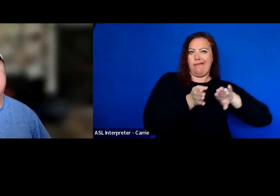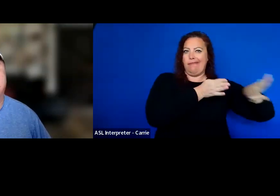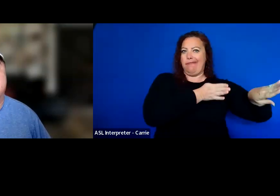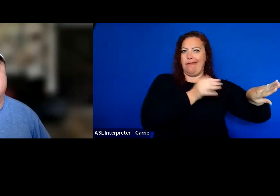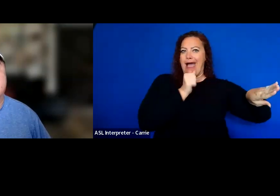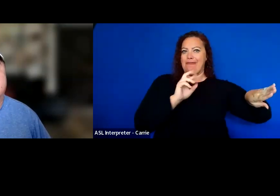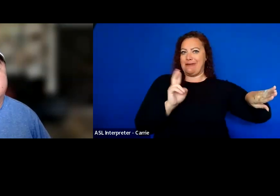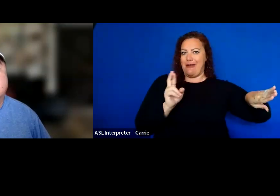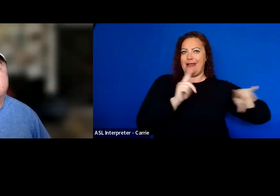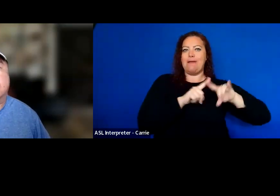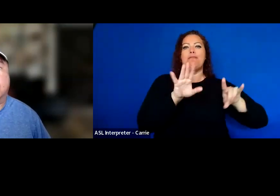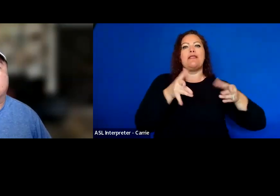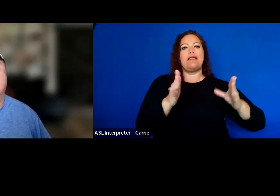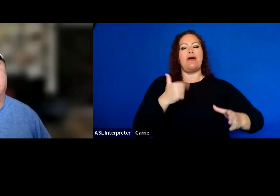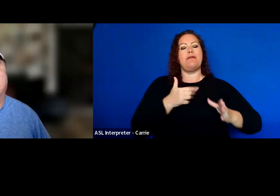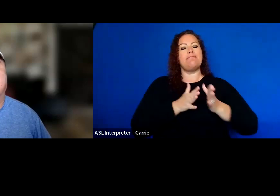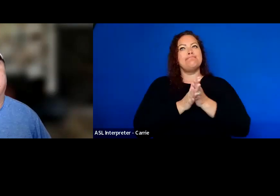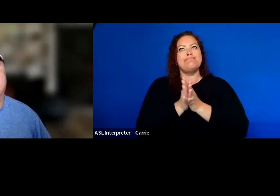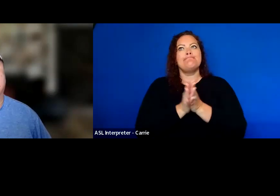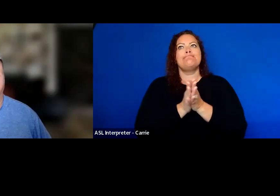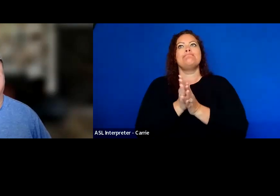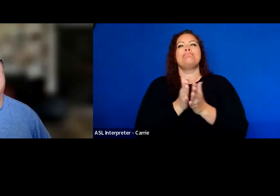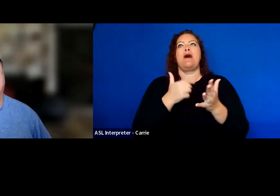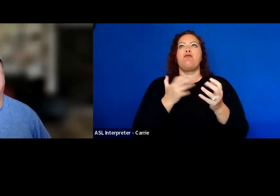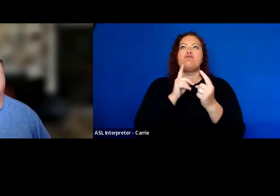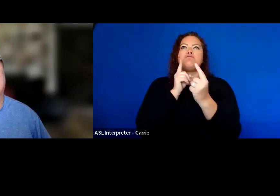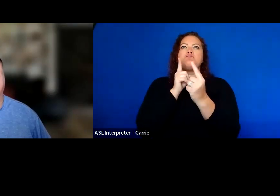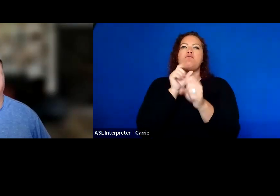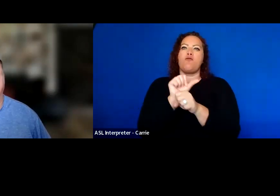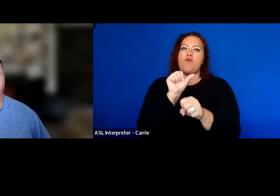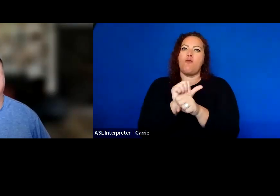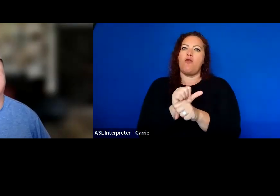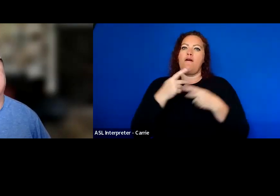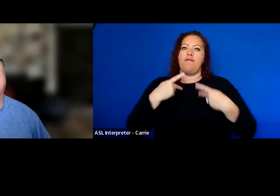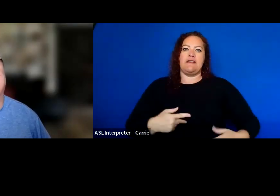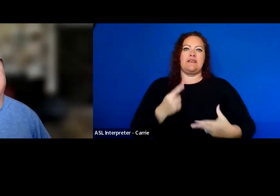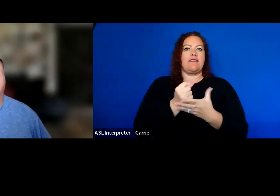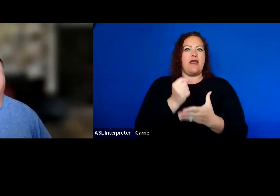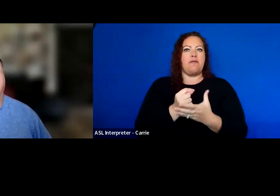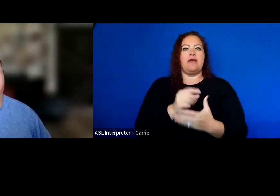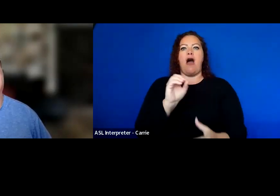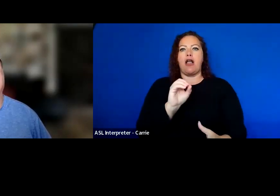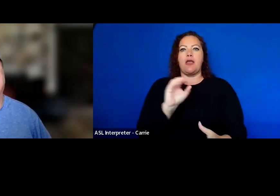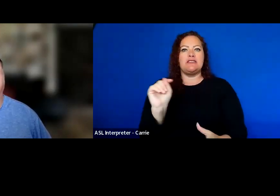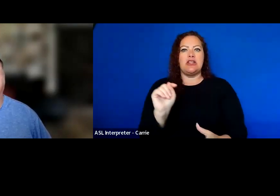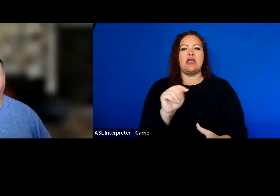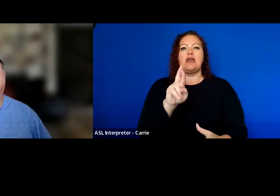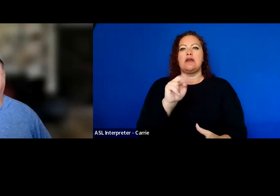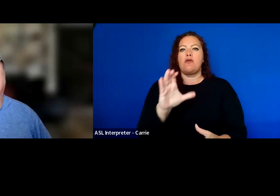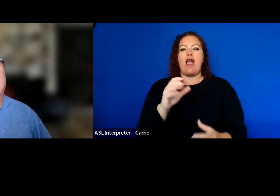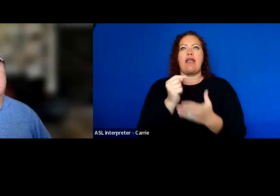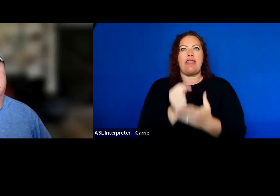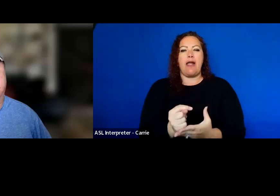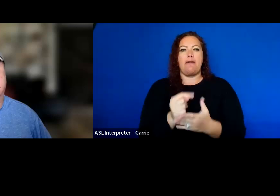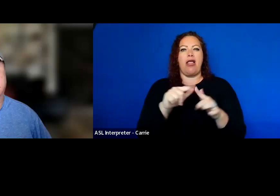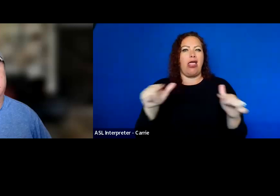to be motivated to want to work harder in physical therapy, occupational therapy, rec therapy,